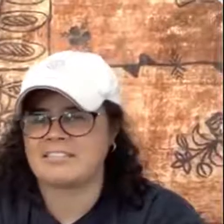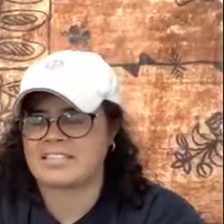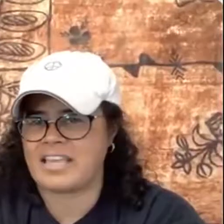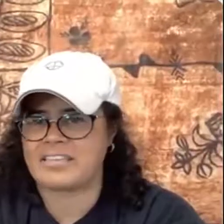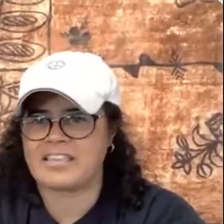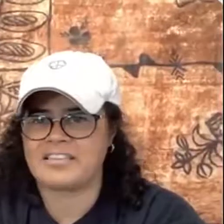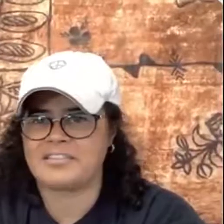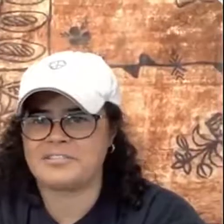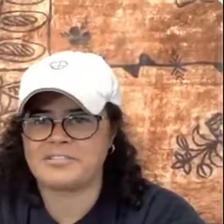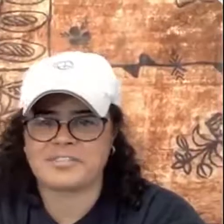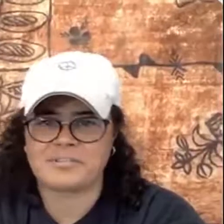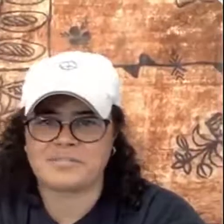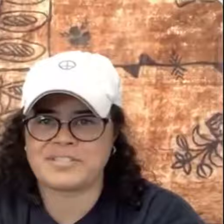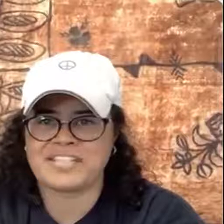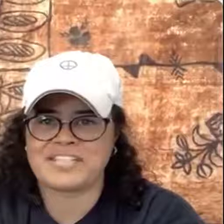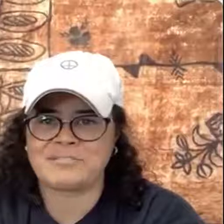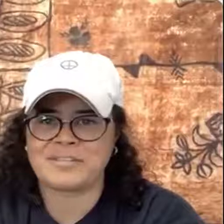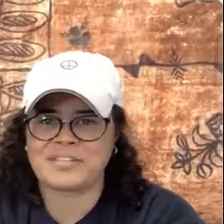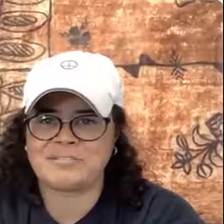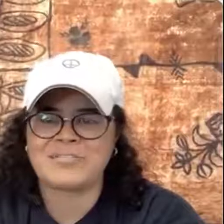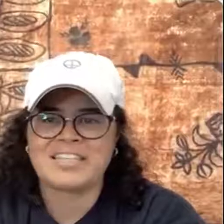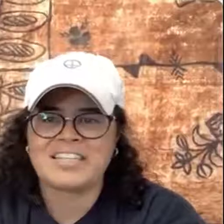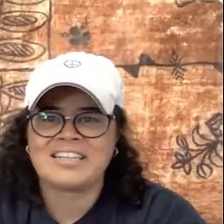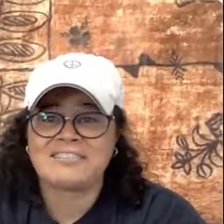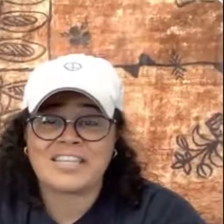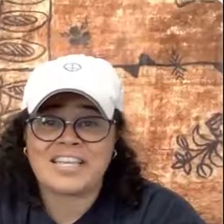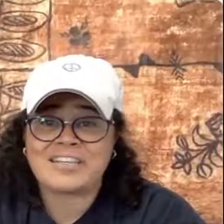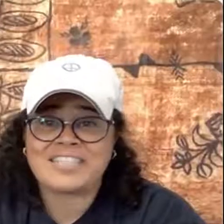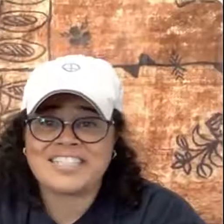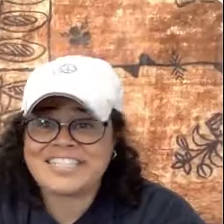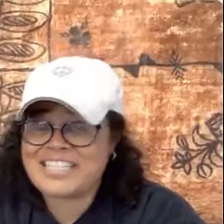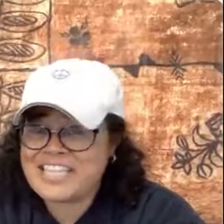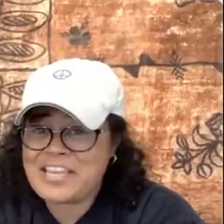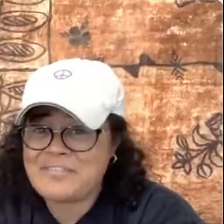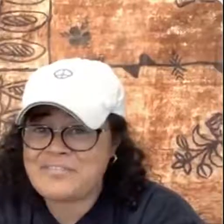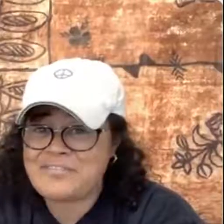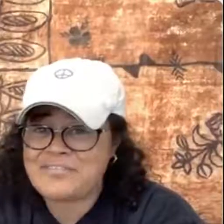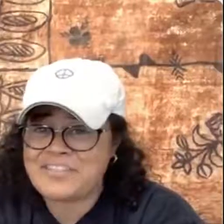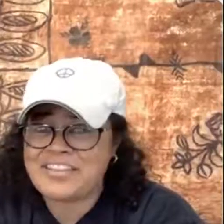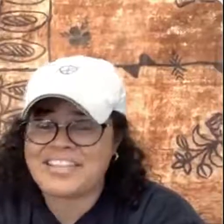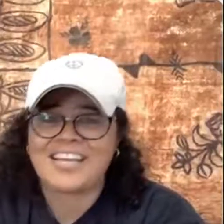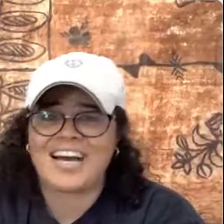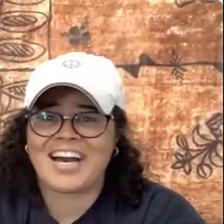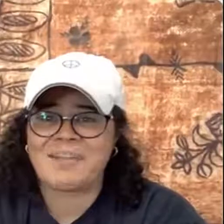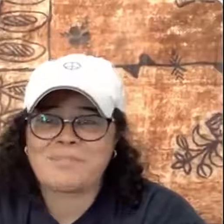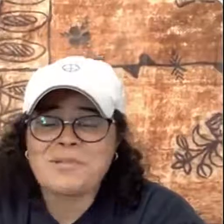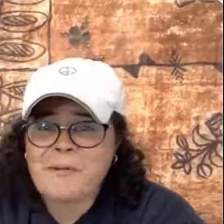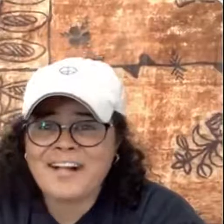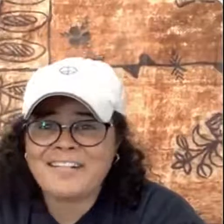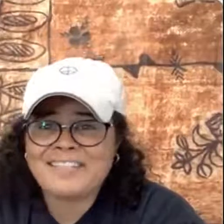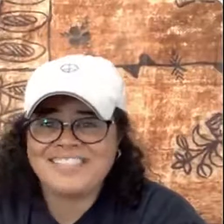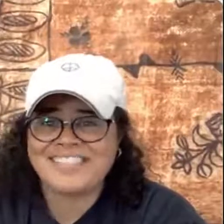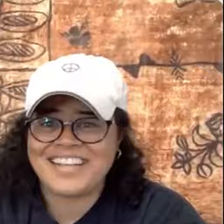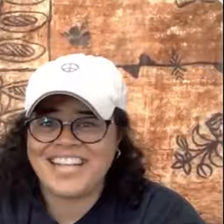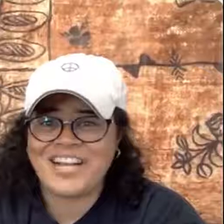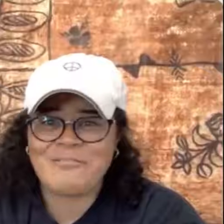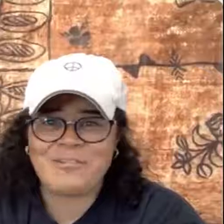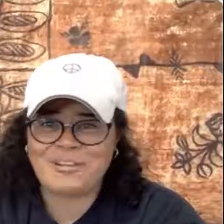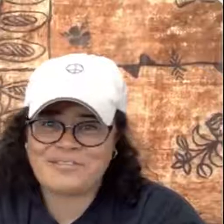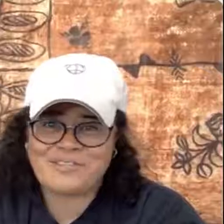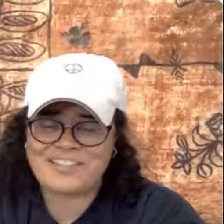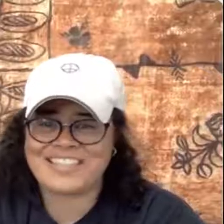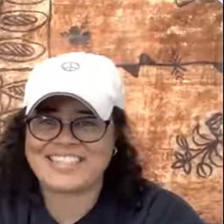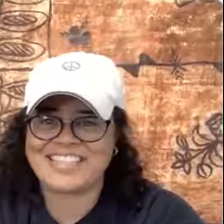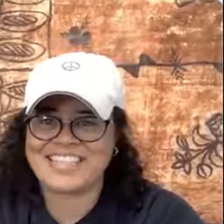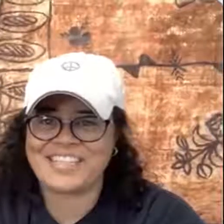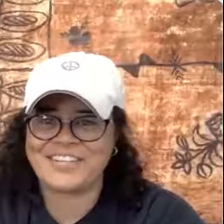with Elder Kathy, who is also presenting with them. For now, stay safe, be well, and we'll